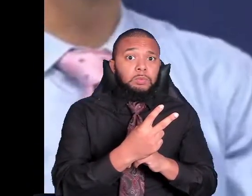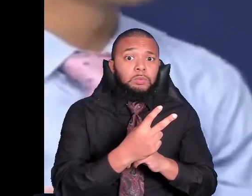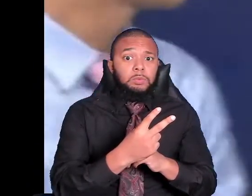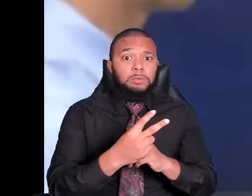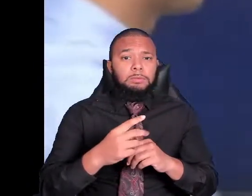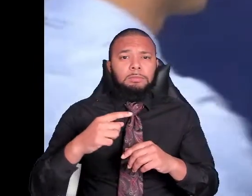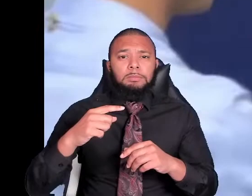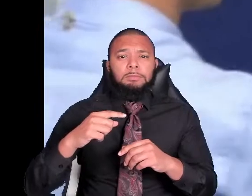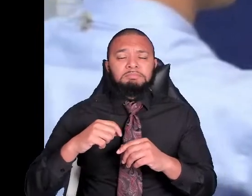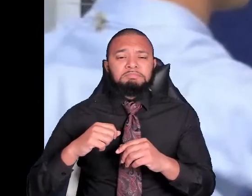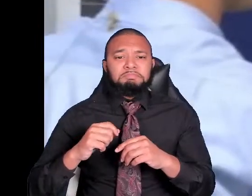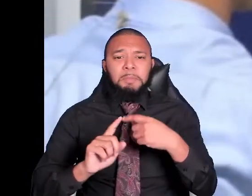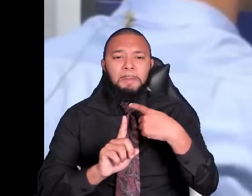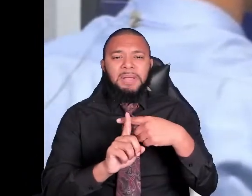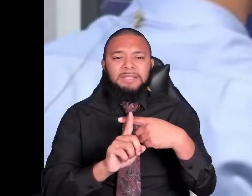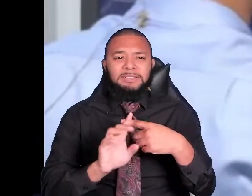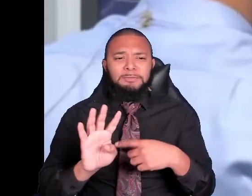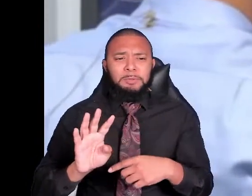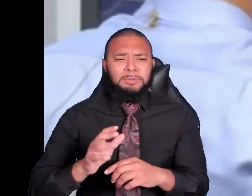is positive 4.